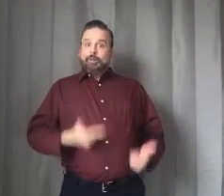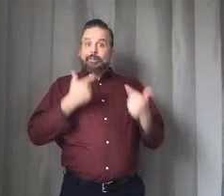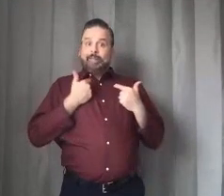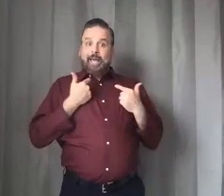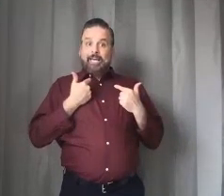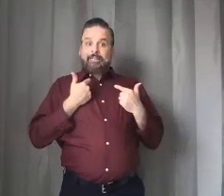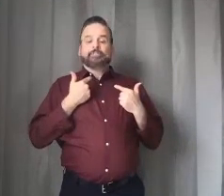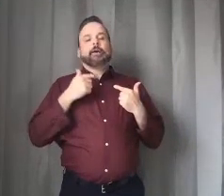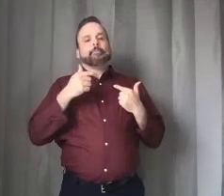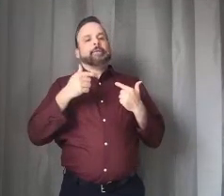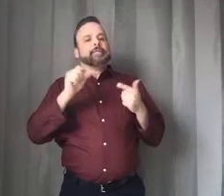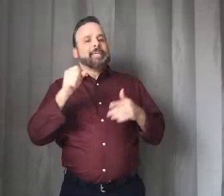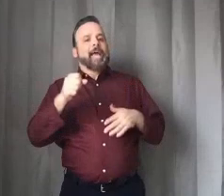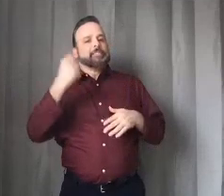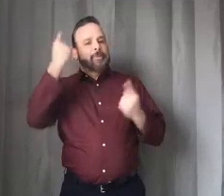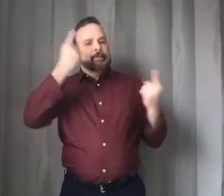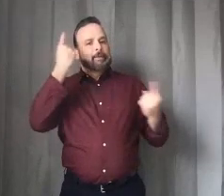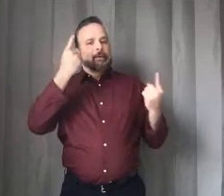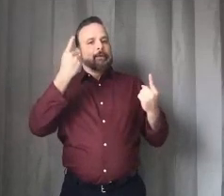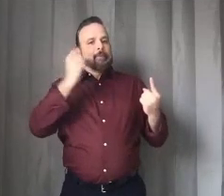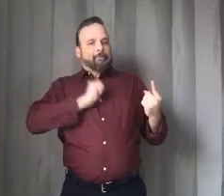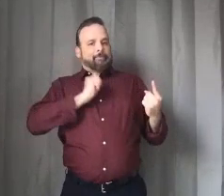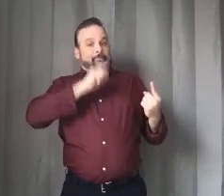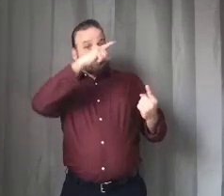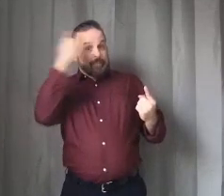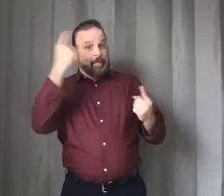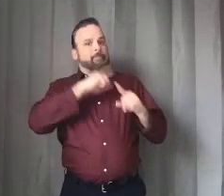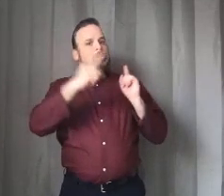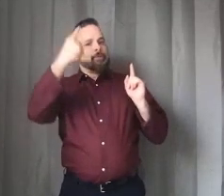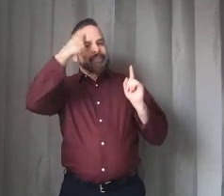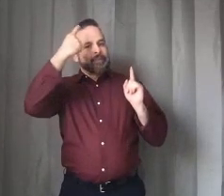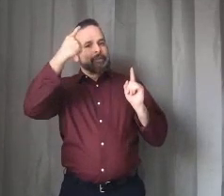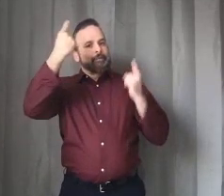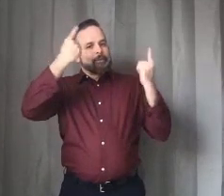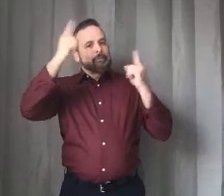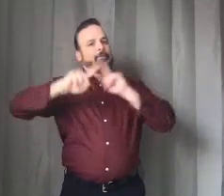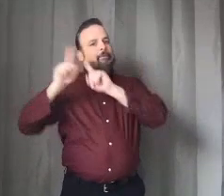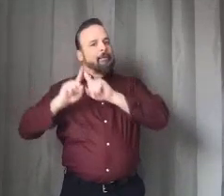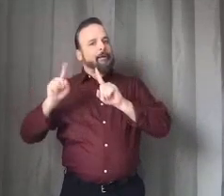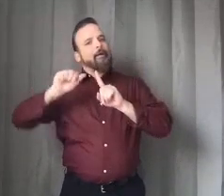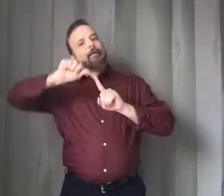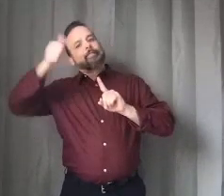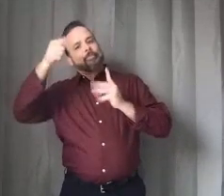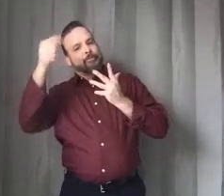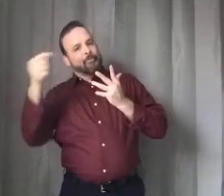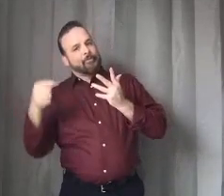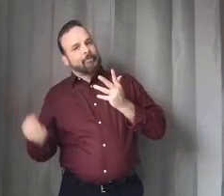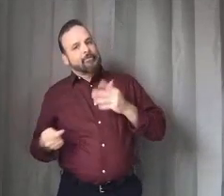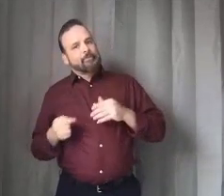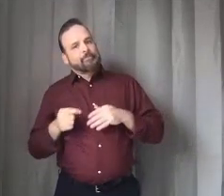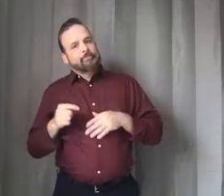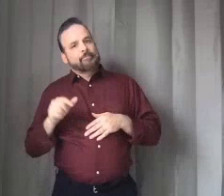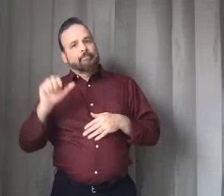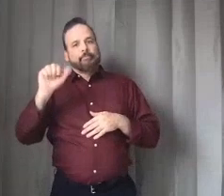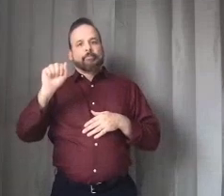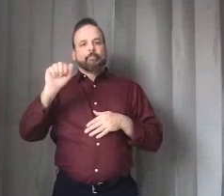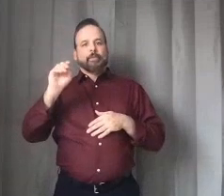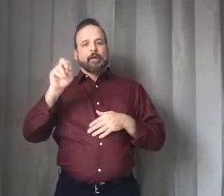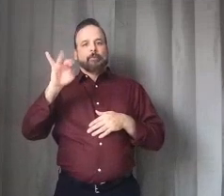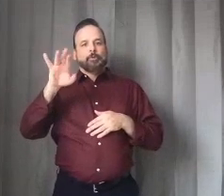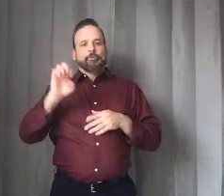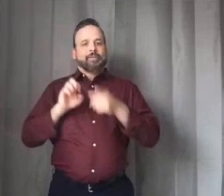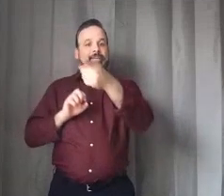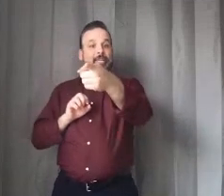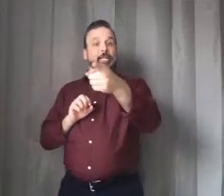not that we don't think about being Black, but we think about other things. Yeah. It's like one of the things that, and Girls Trip. Girls